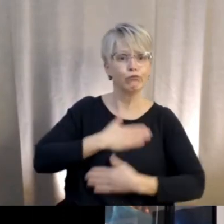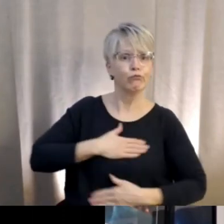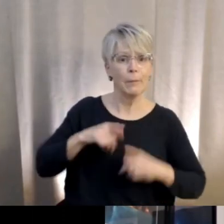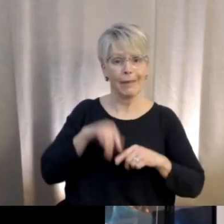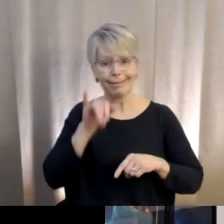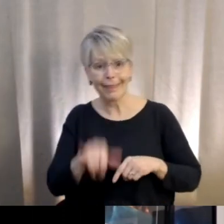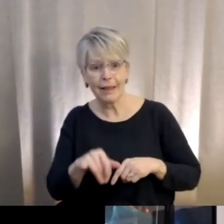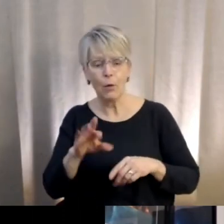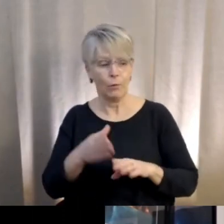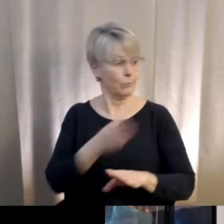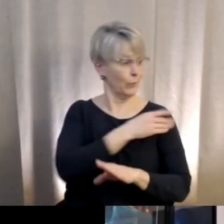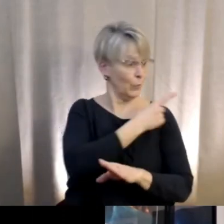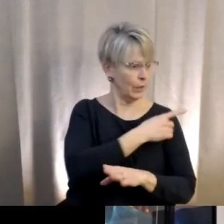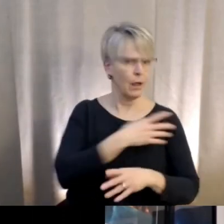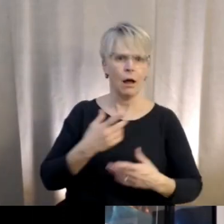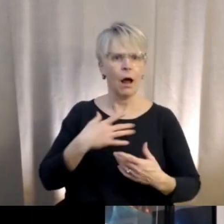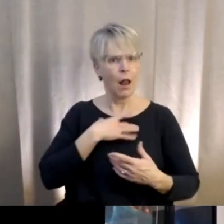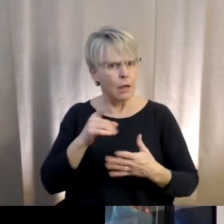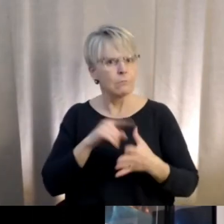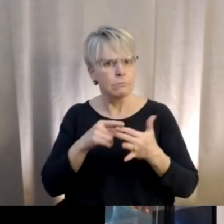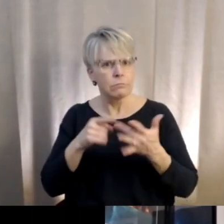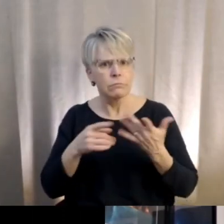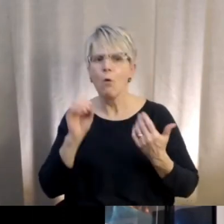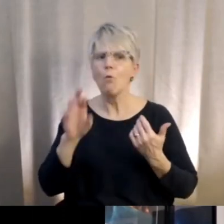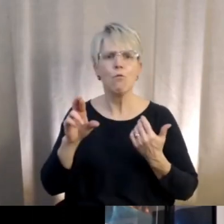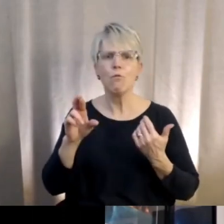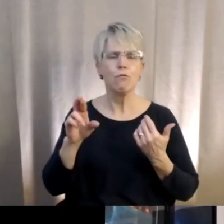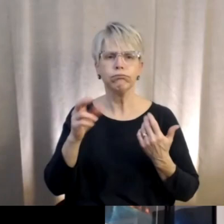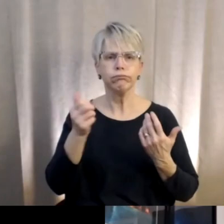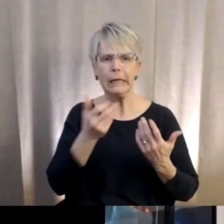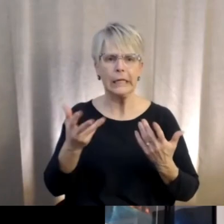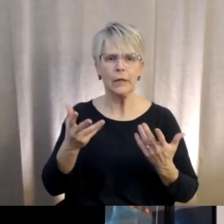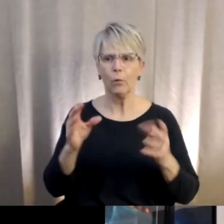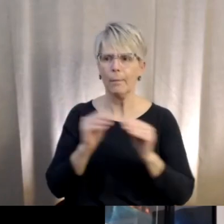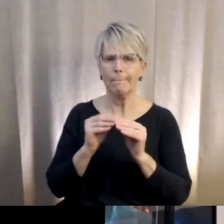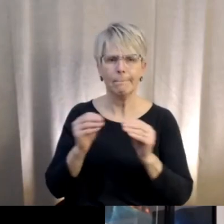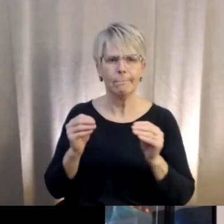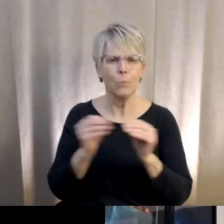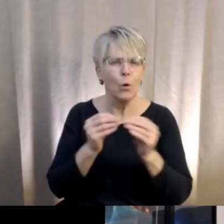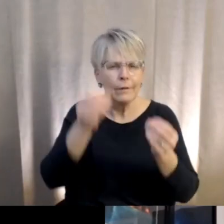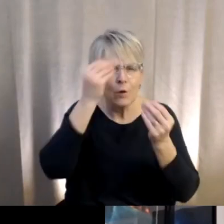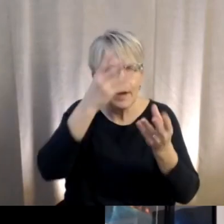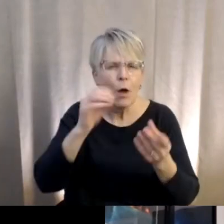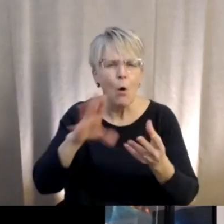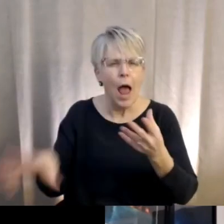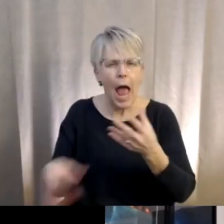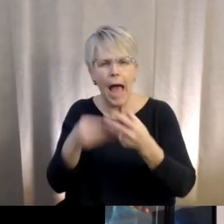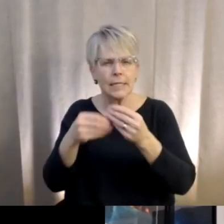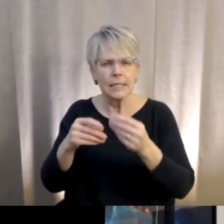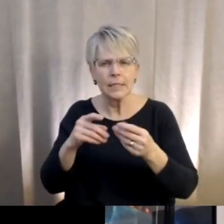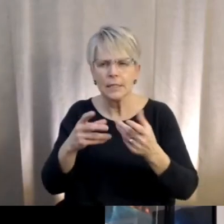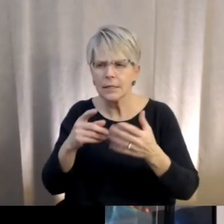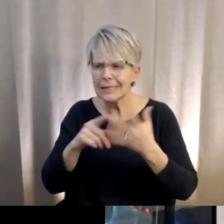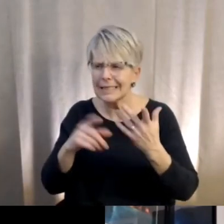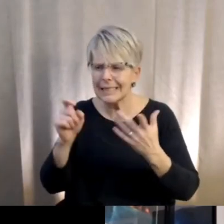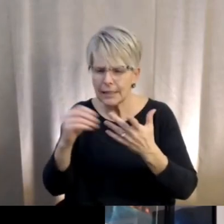session or the one before, so things that you like, or anything that you would like more of or added to, if you share that with